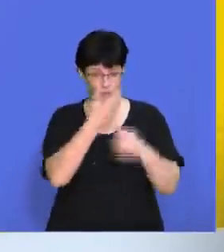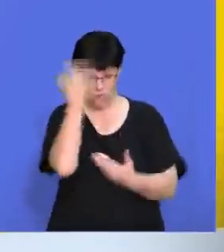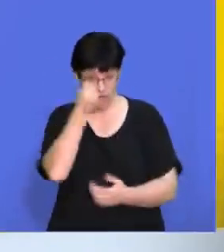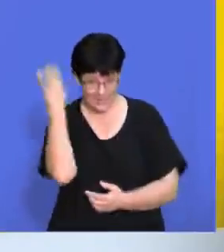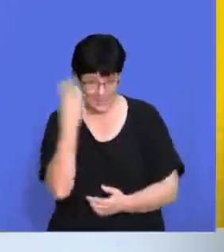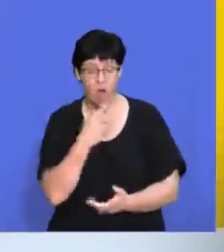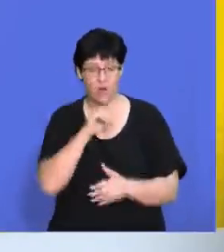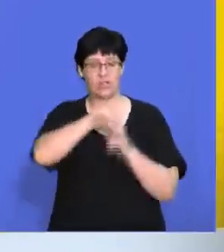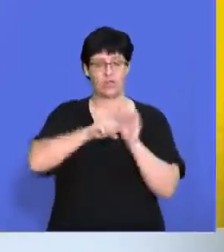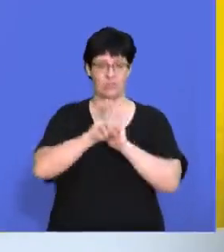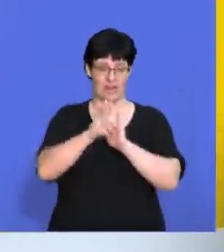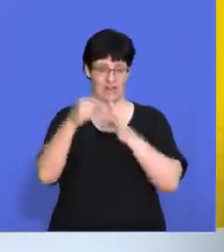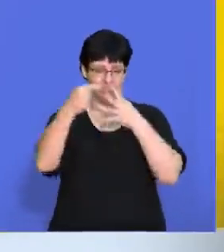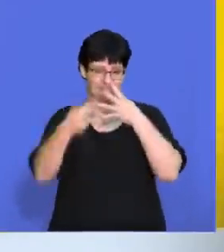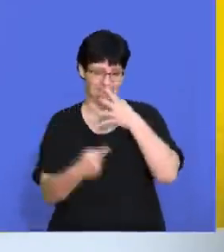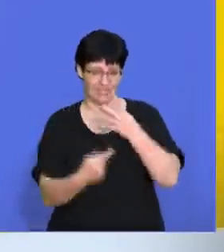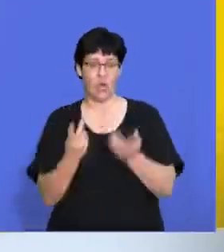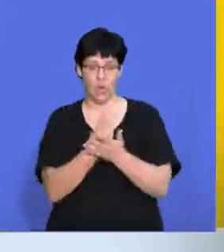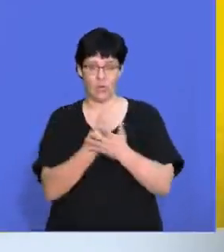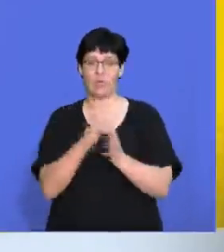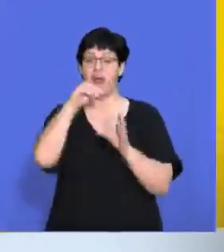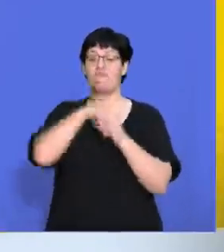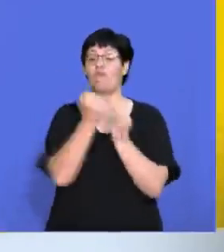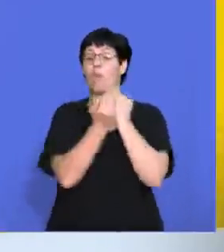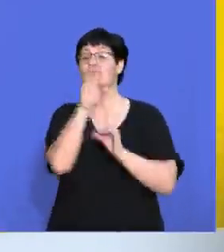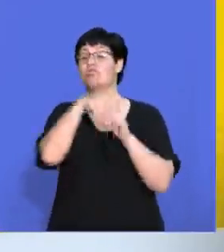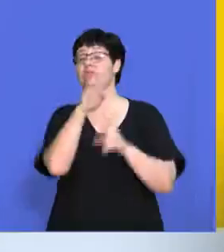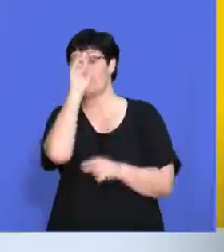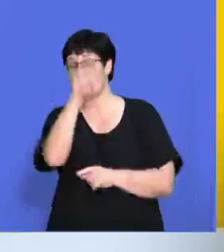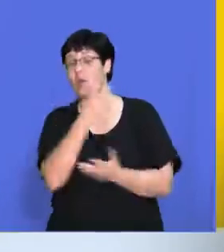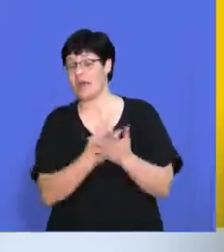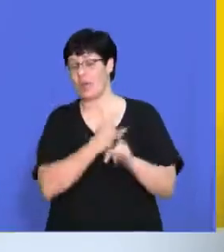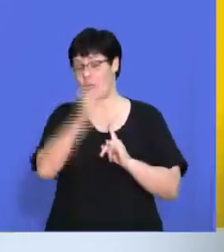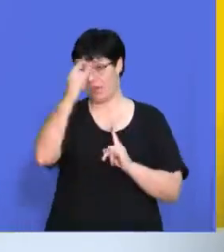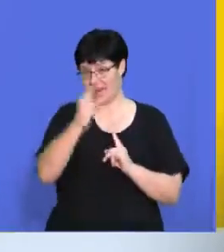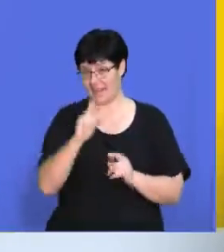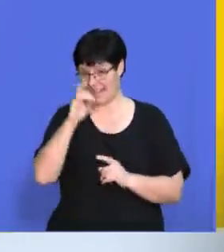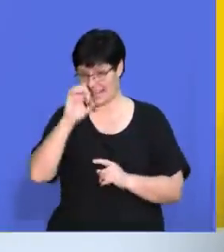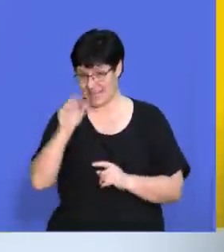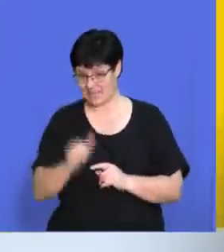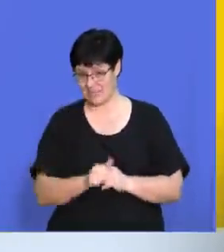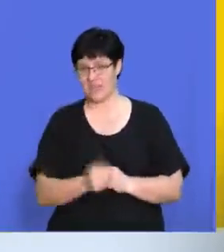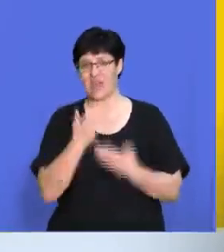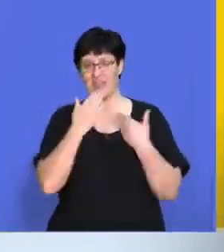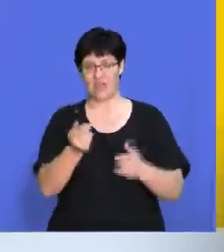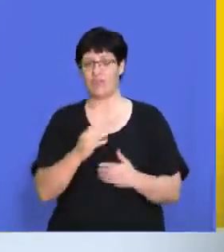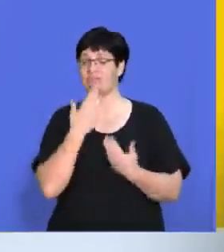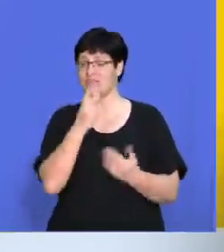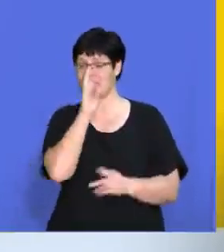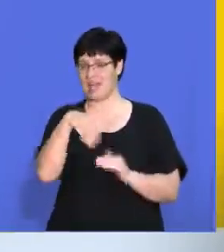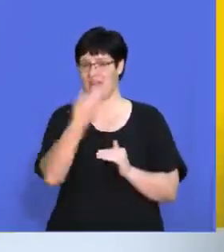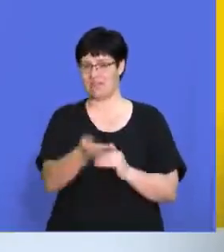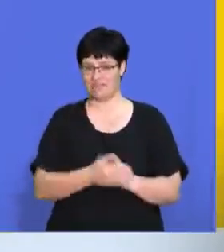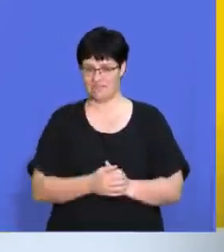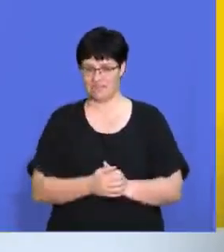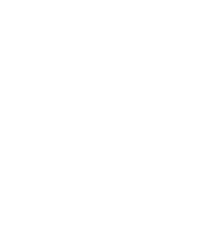and comments on our social media platforms, as well as take part in that competition so that you can stand yourself a chance to win data. Thank you so much, and we'll see you